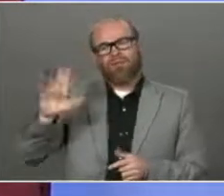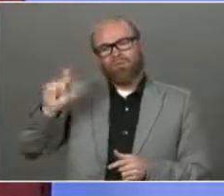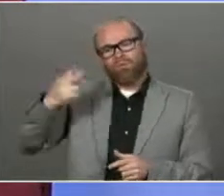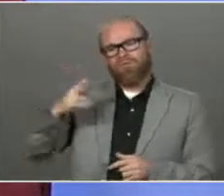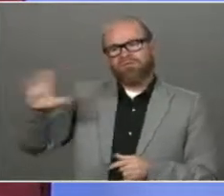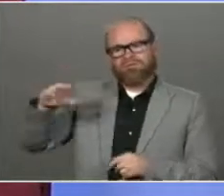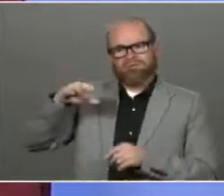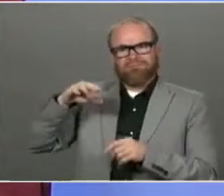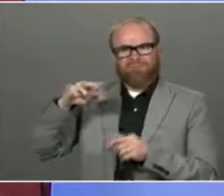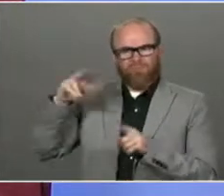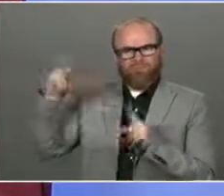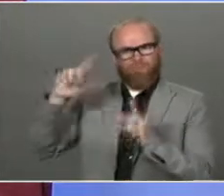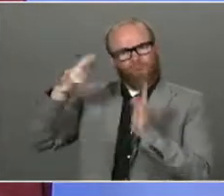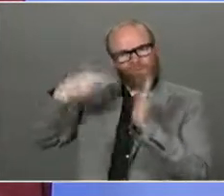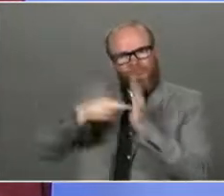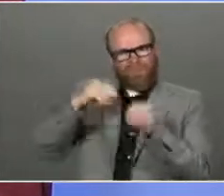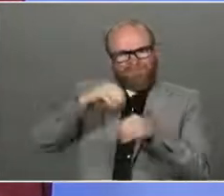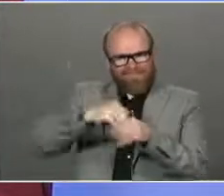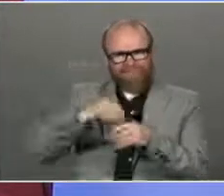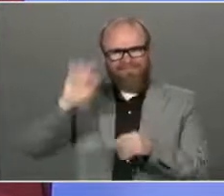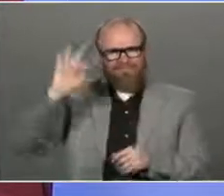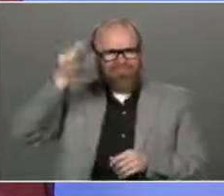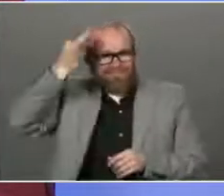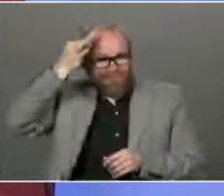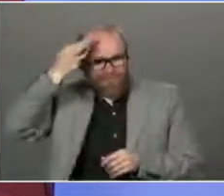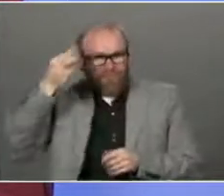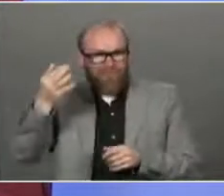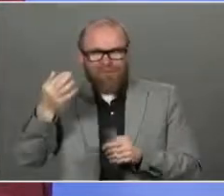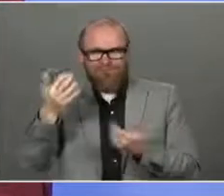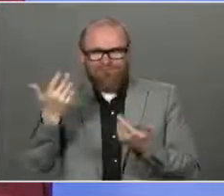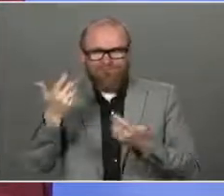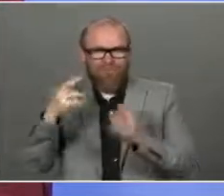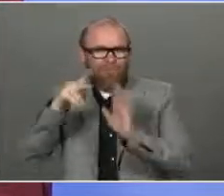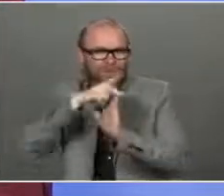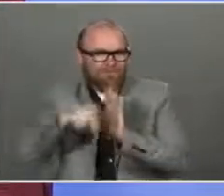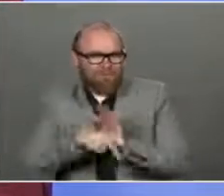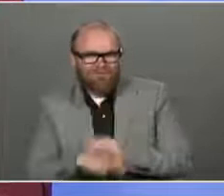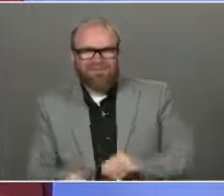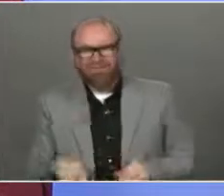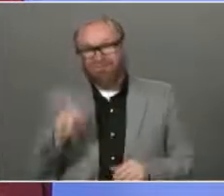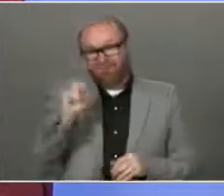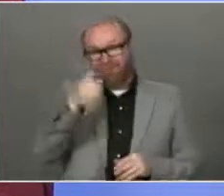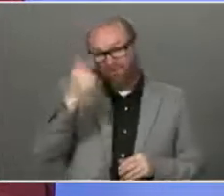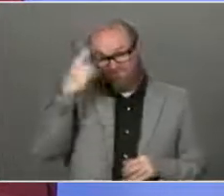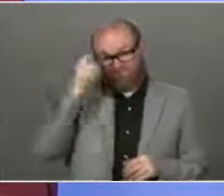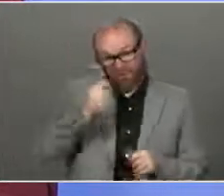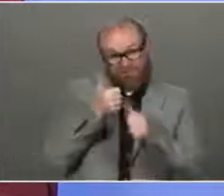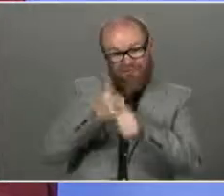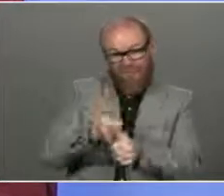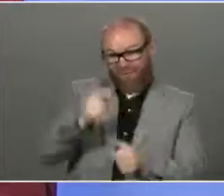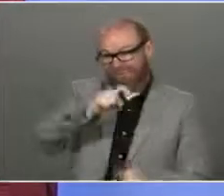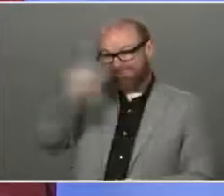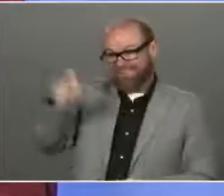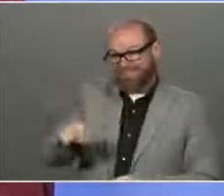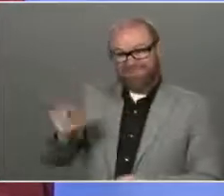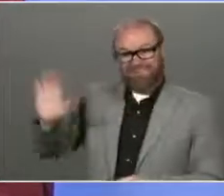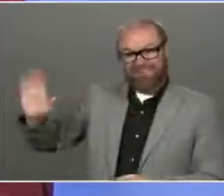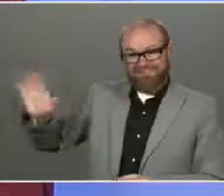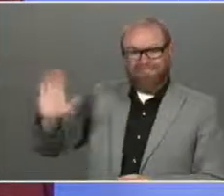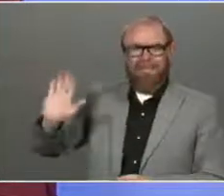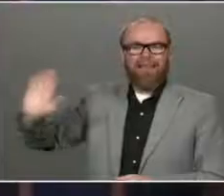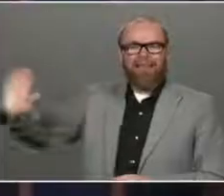And do you plan to follow the Texas government's footsteps in allocating taxpayer funds to address the humanitarian crisis at the